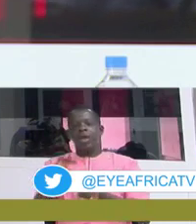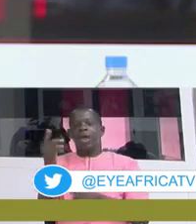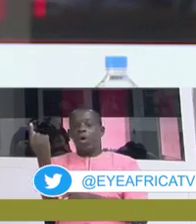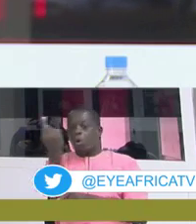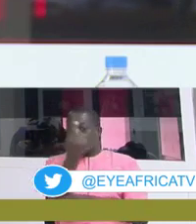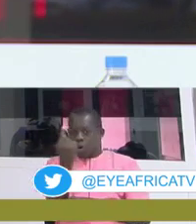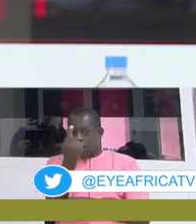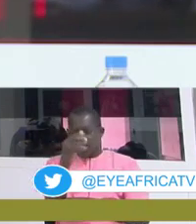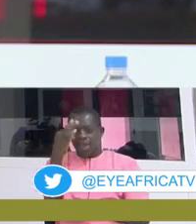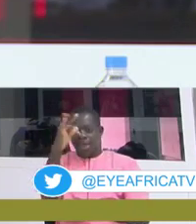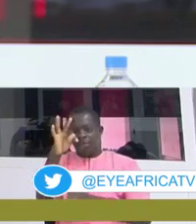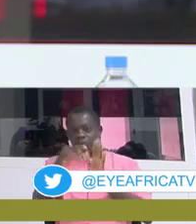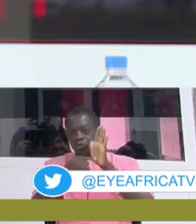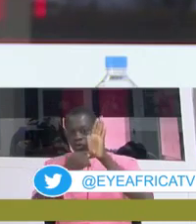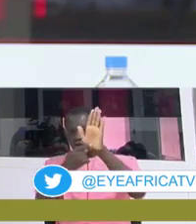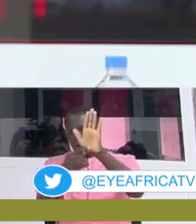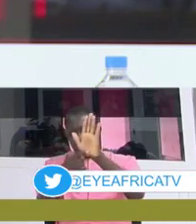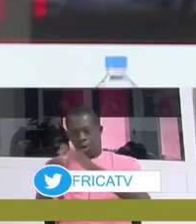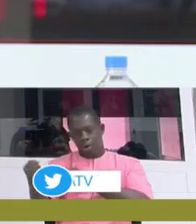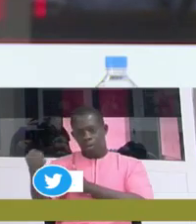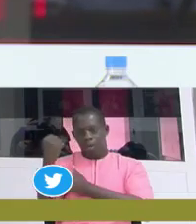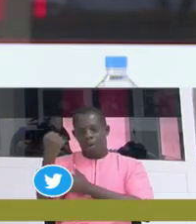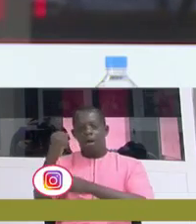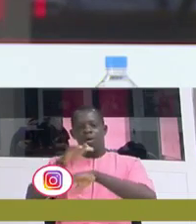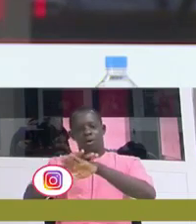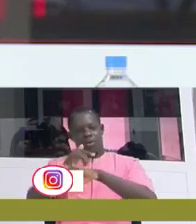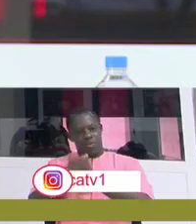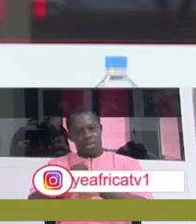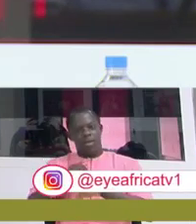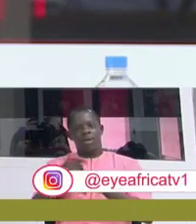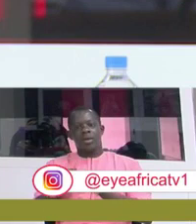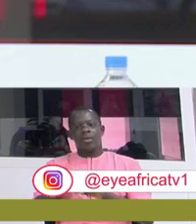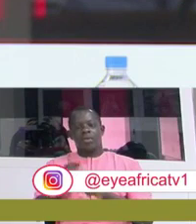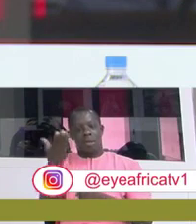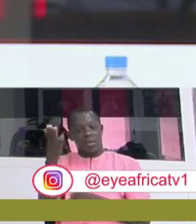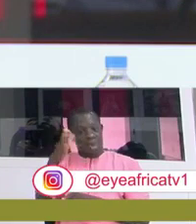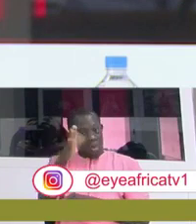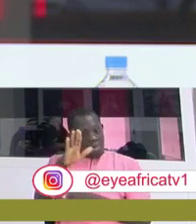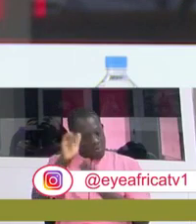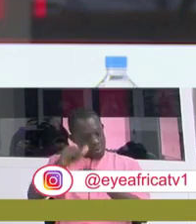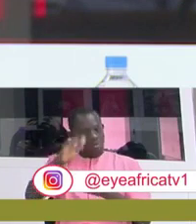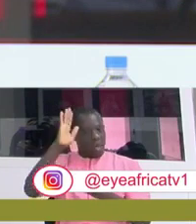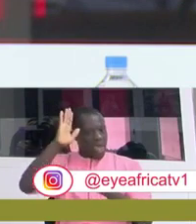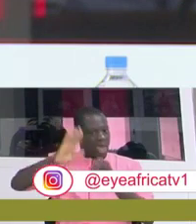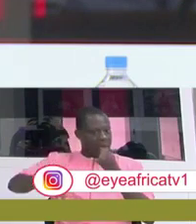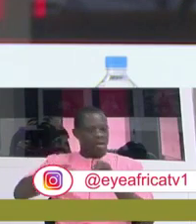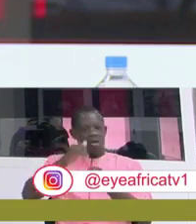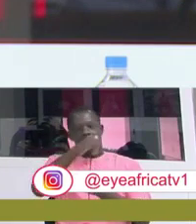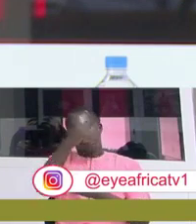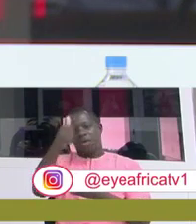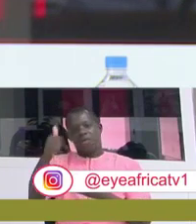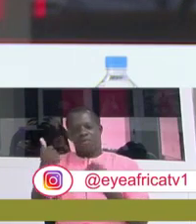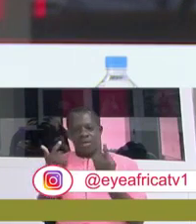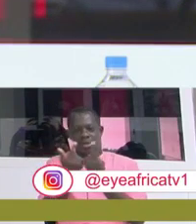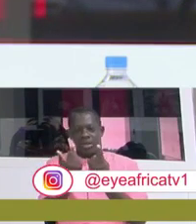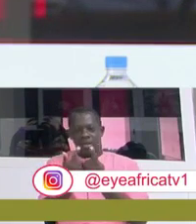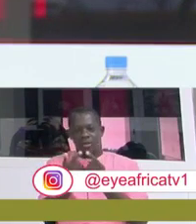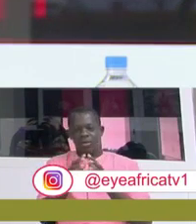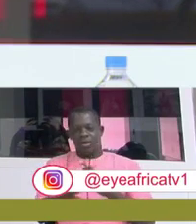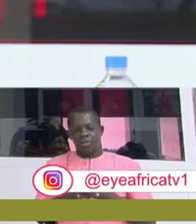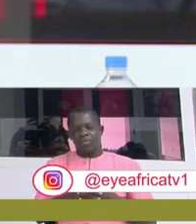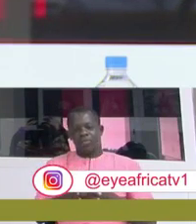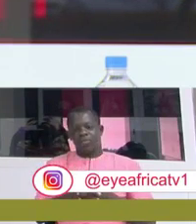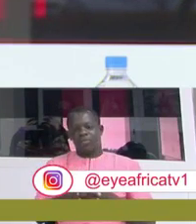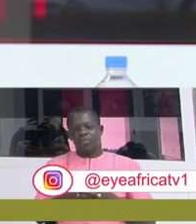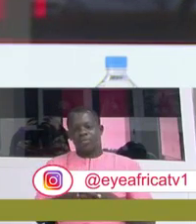if they showed power to me. Konya wol sina laban noje. He told me that might be the end of everything. Konya foni tele biamu